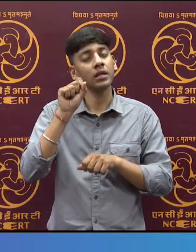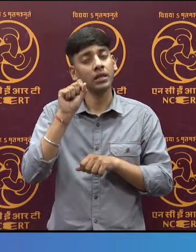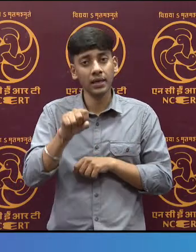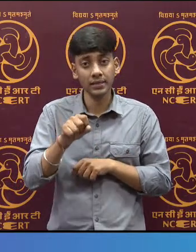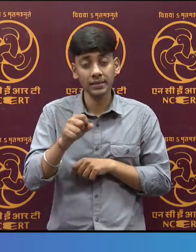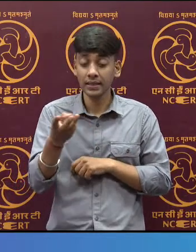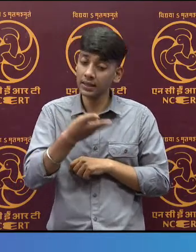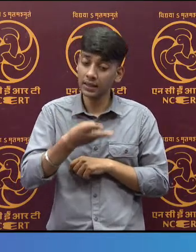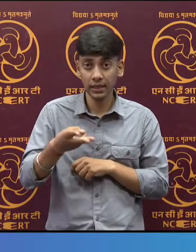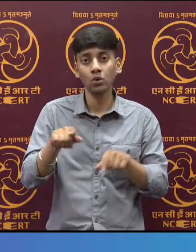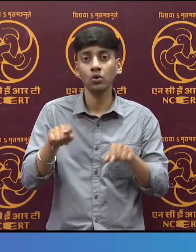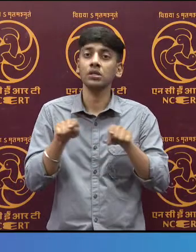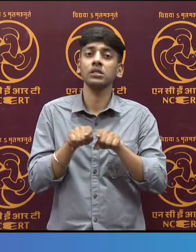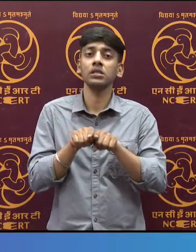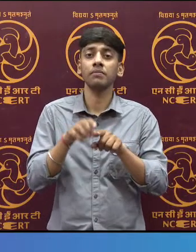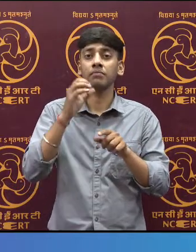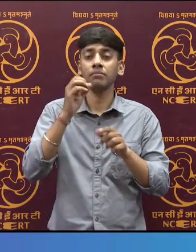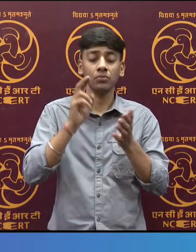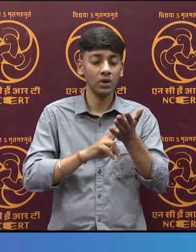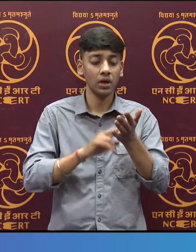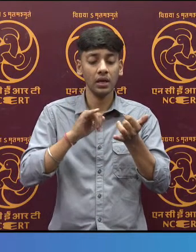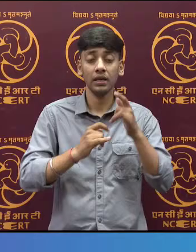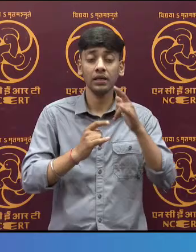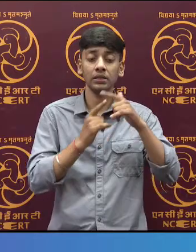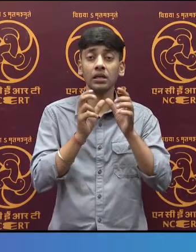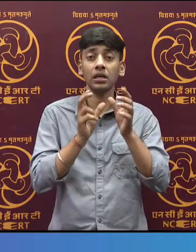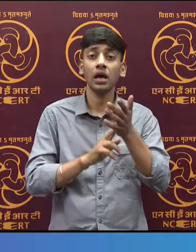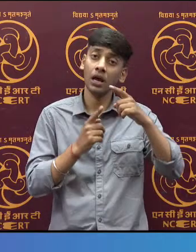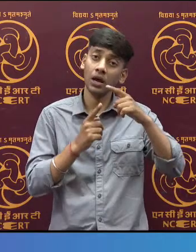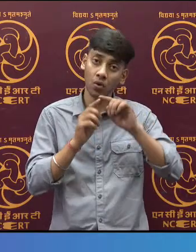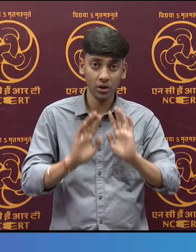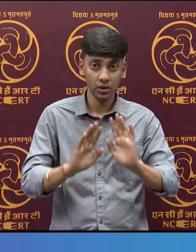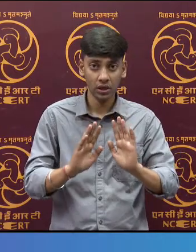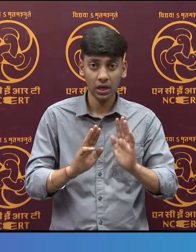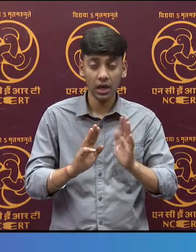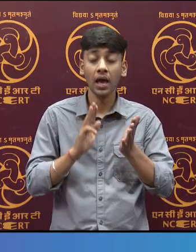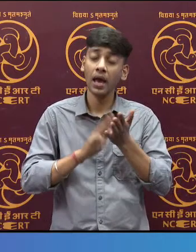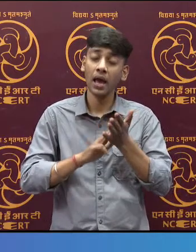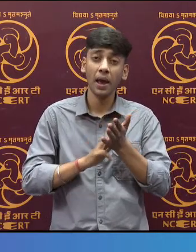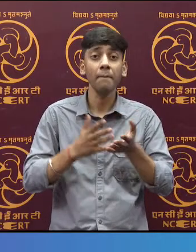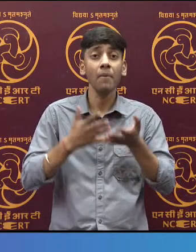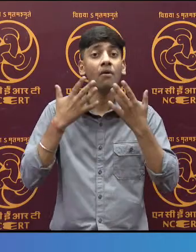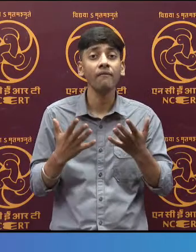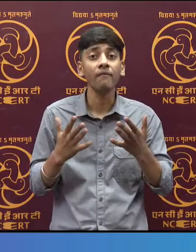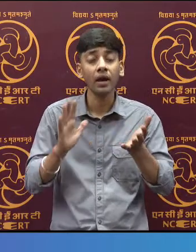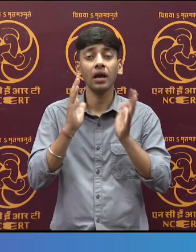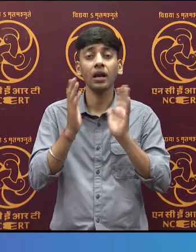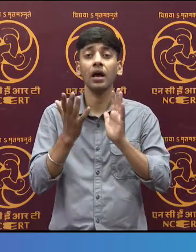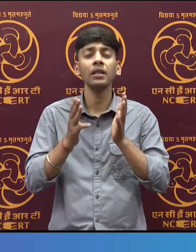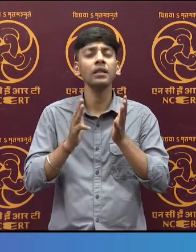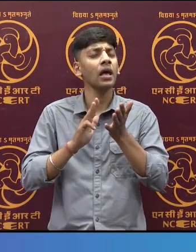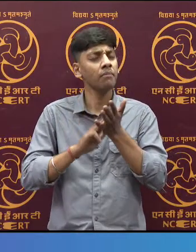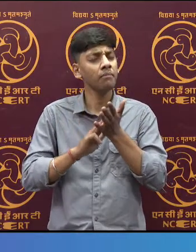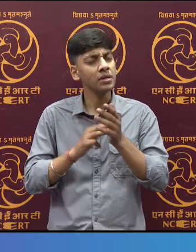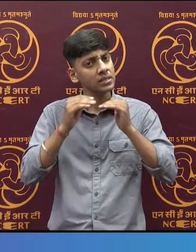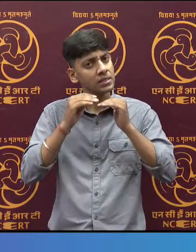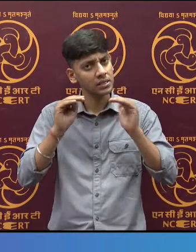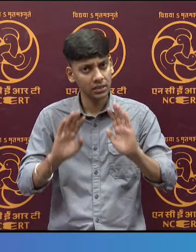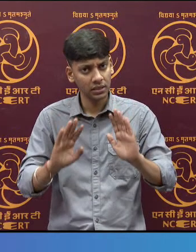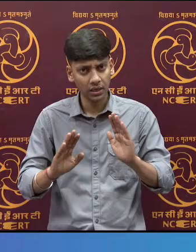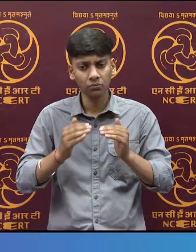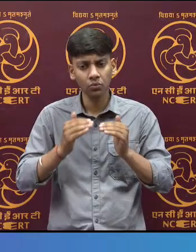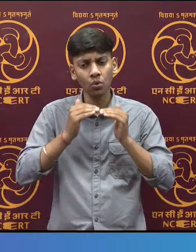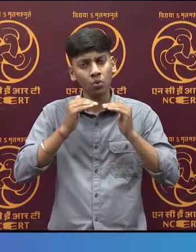all these three values are constant. G is constant, capital M is the mass of the earth, will always remain constant. R And is